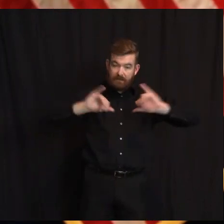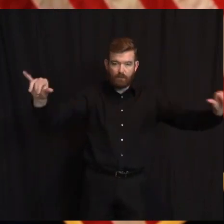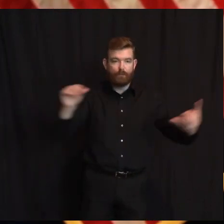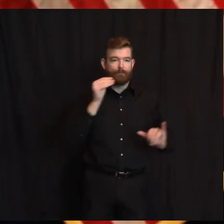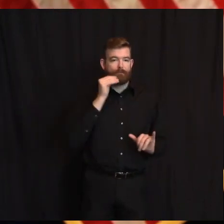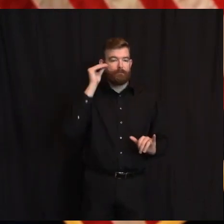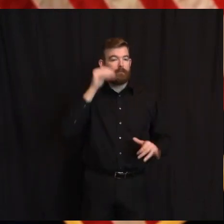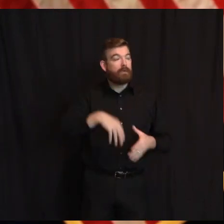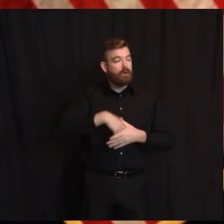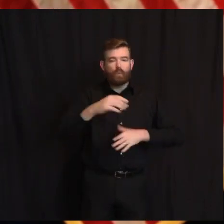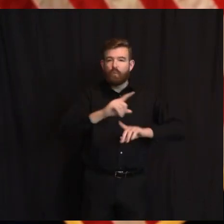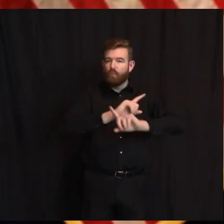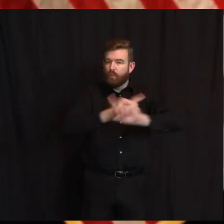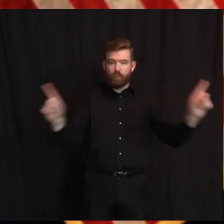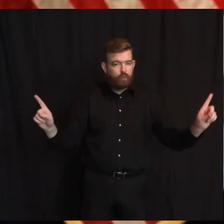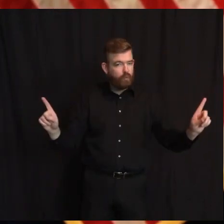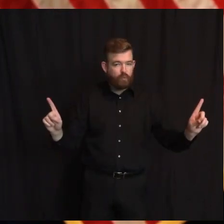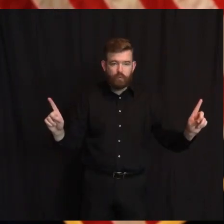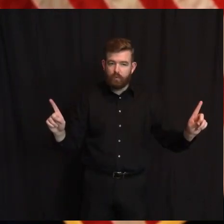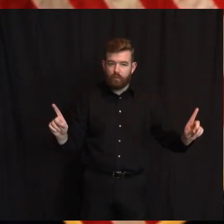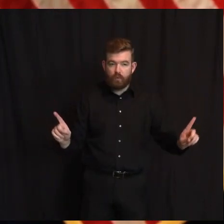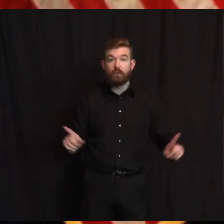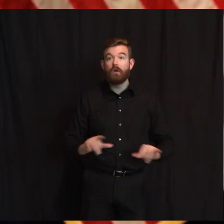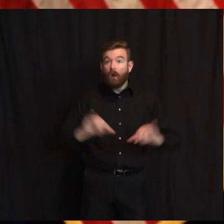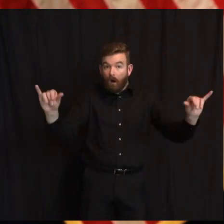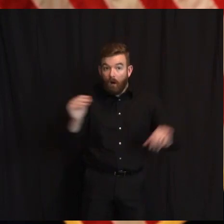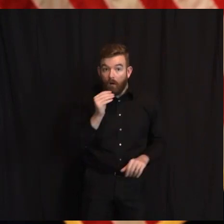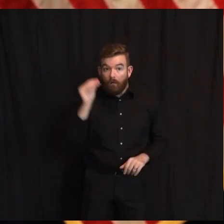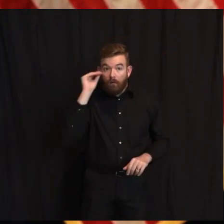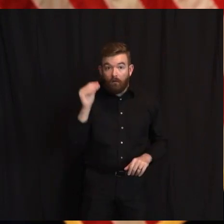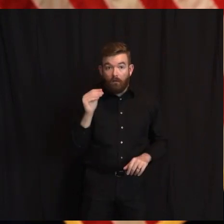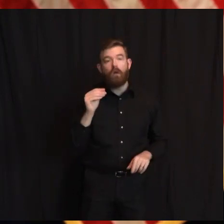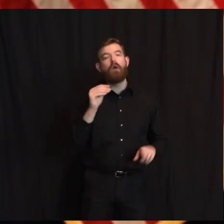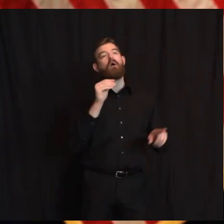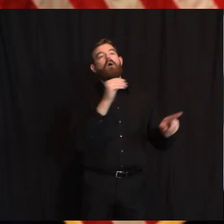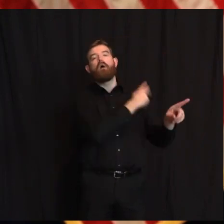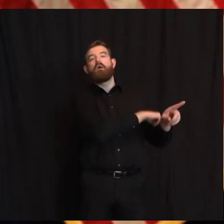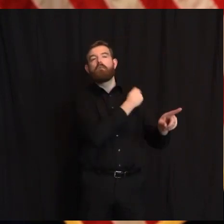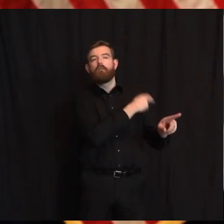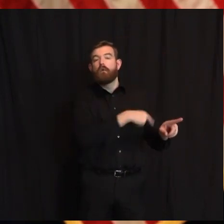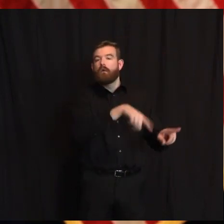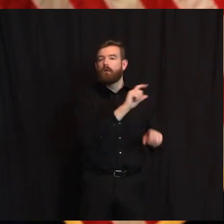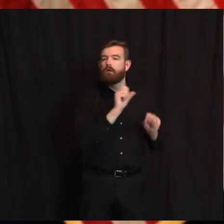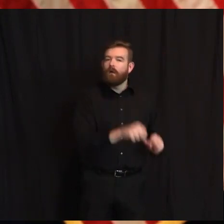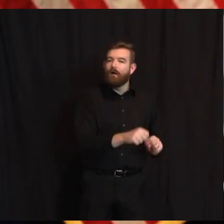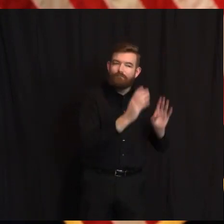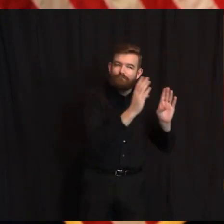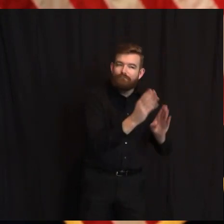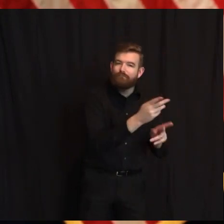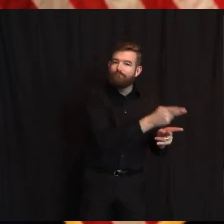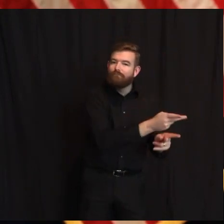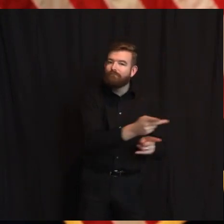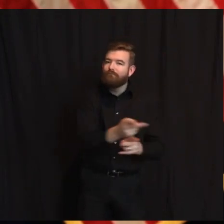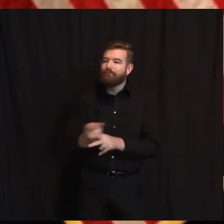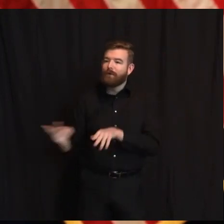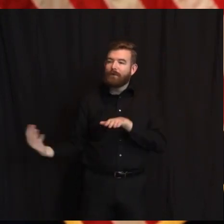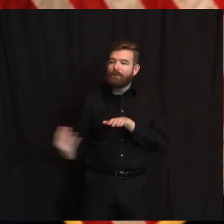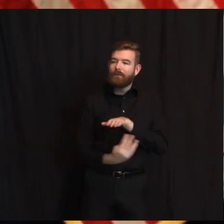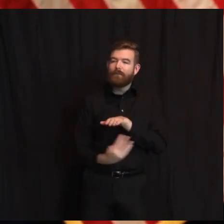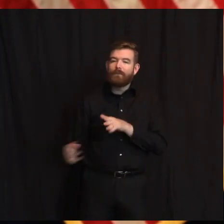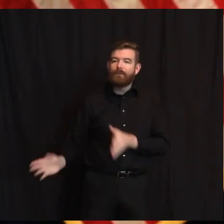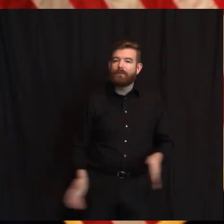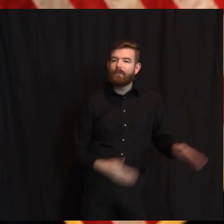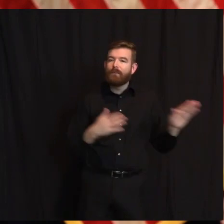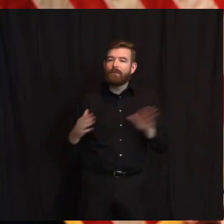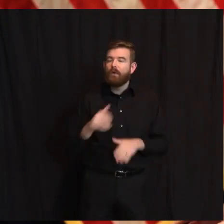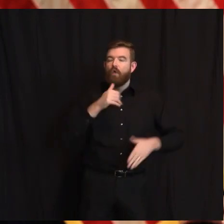to have a healthcare system that has the capacity to deal with the folks who need hospitalization and intensive care. Secondly, I apologize because